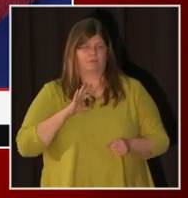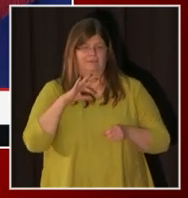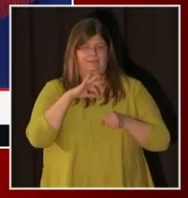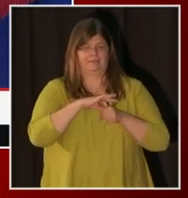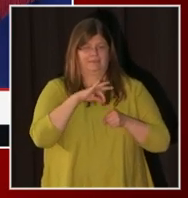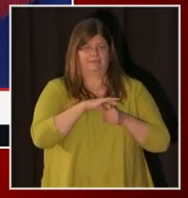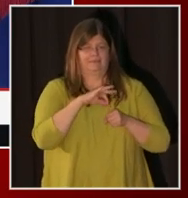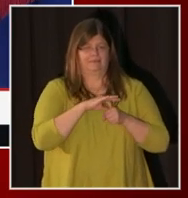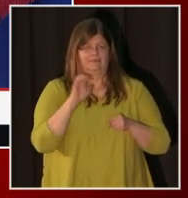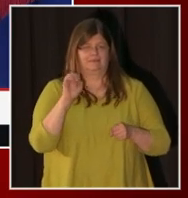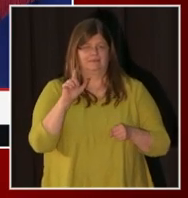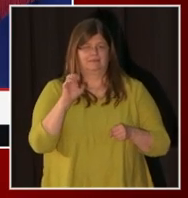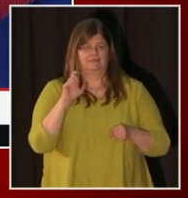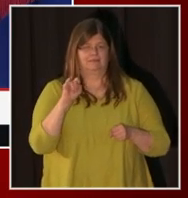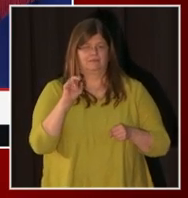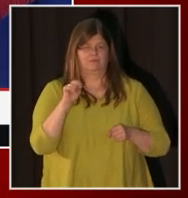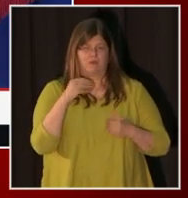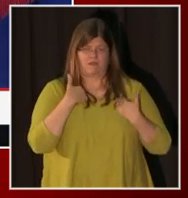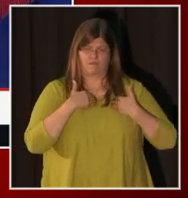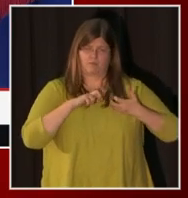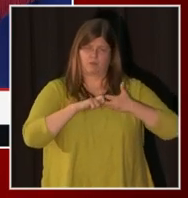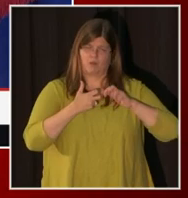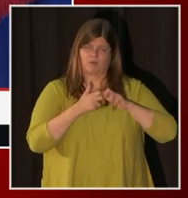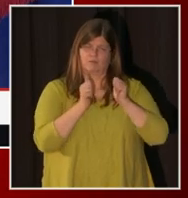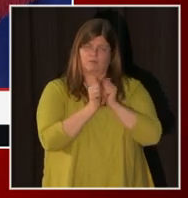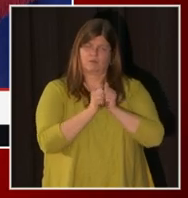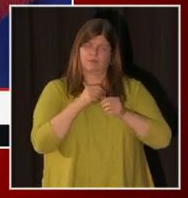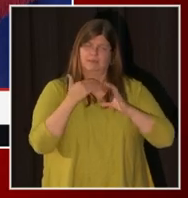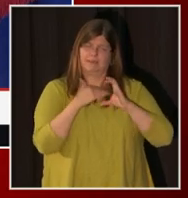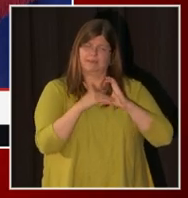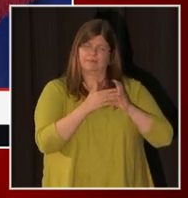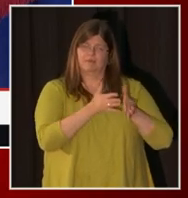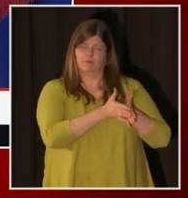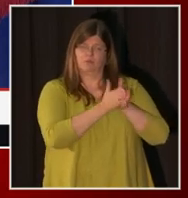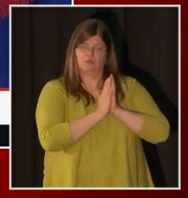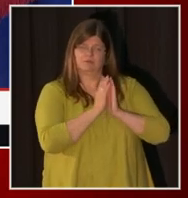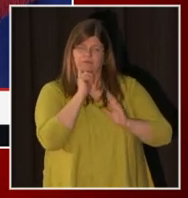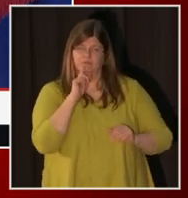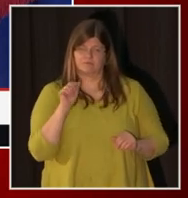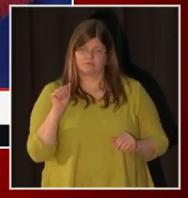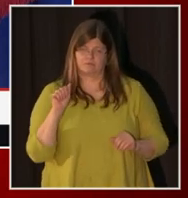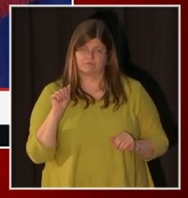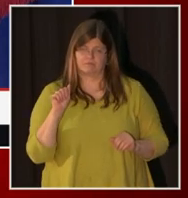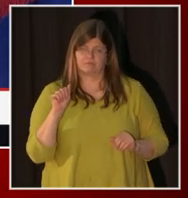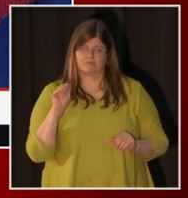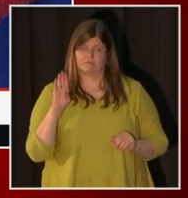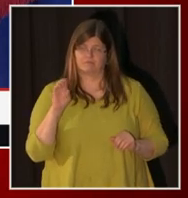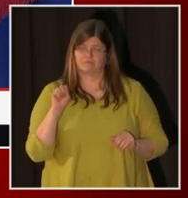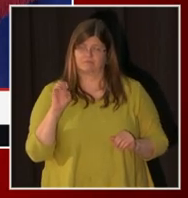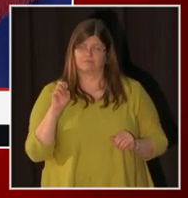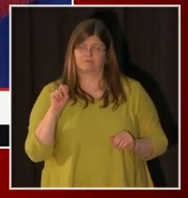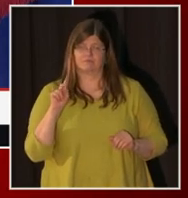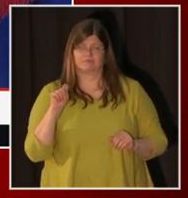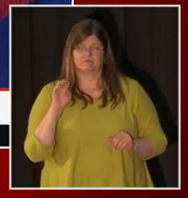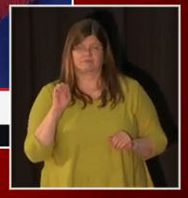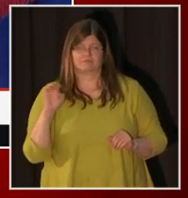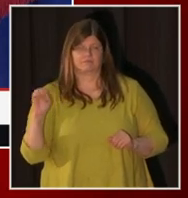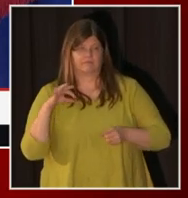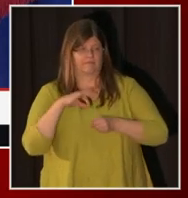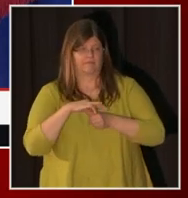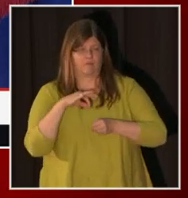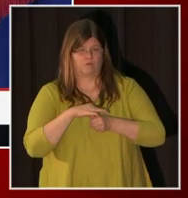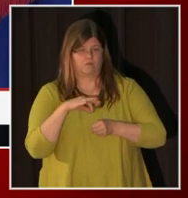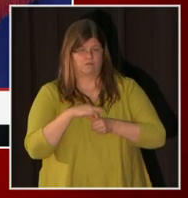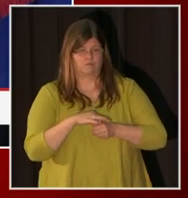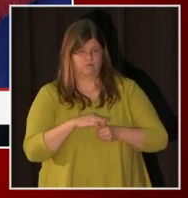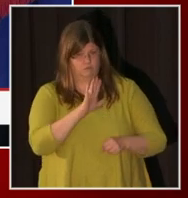absentee ballots. Are you confident that the board has the staff and the technology to do a massive mail-in